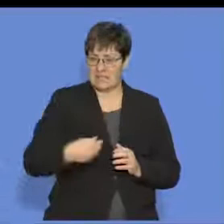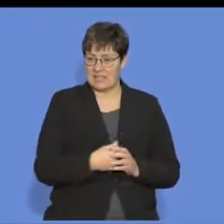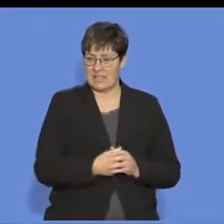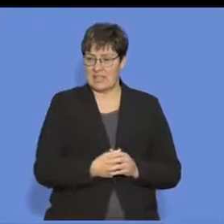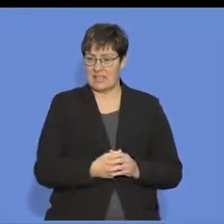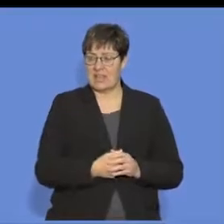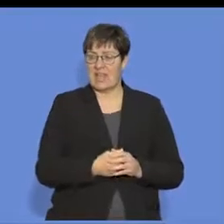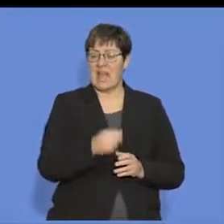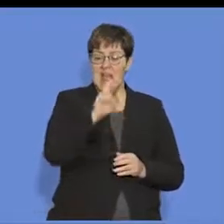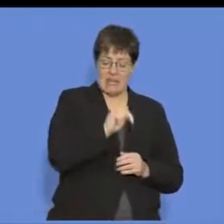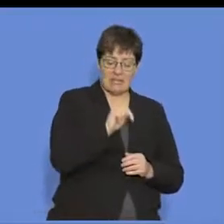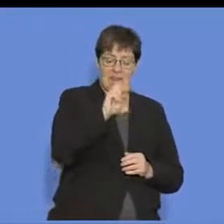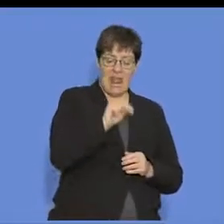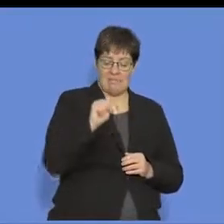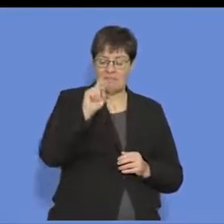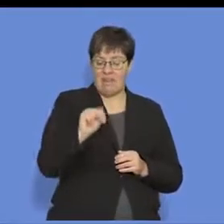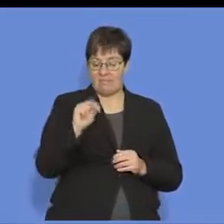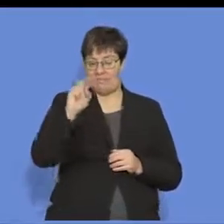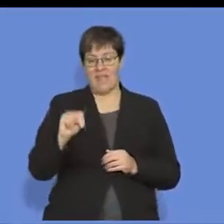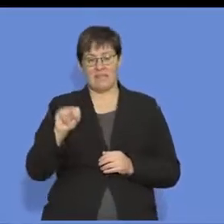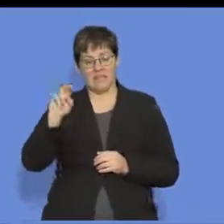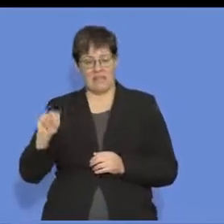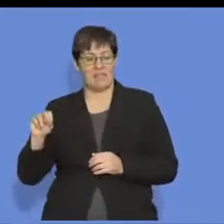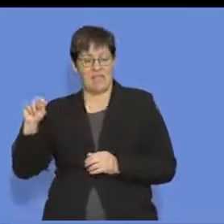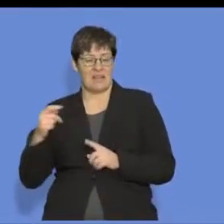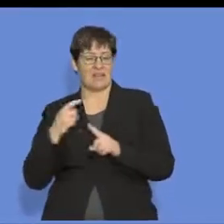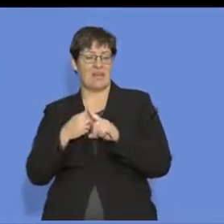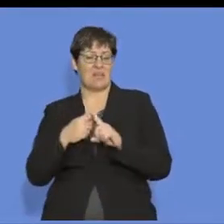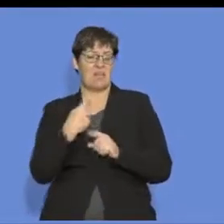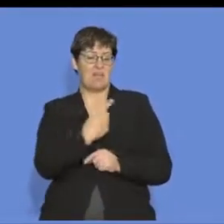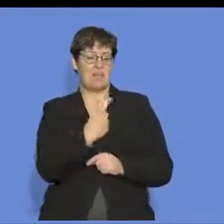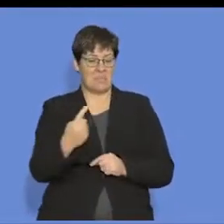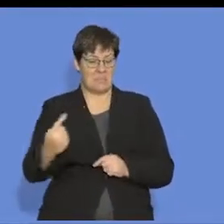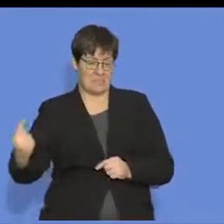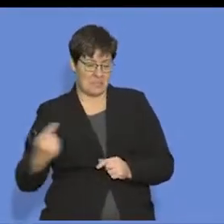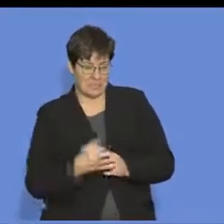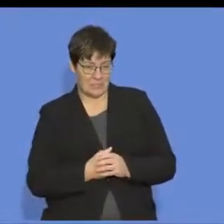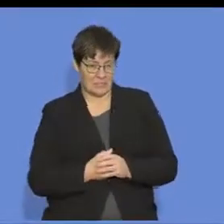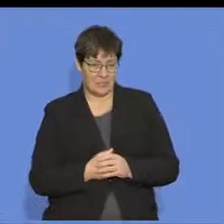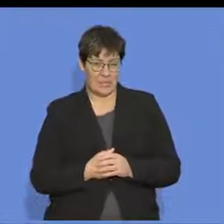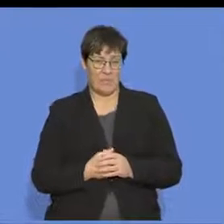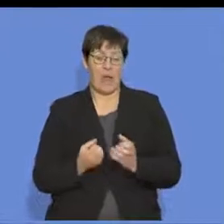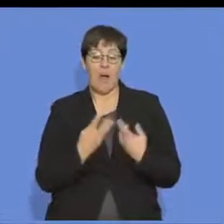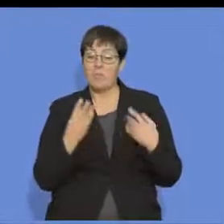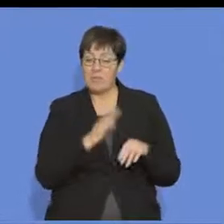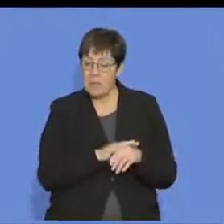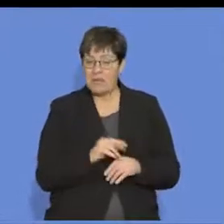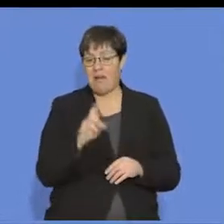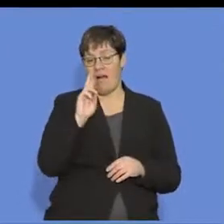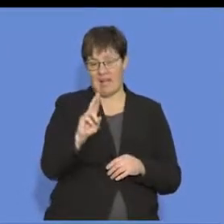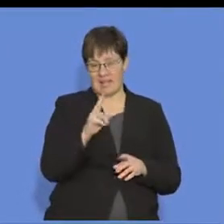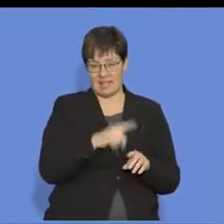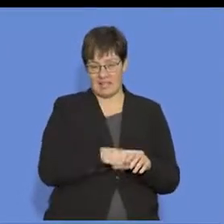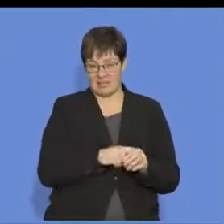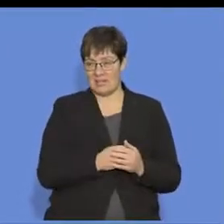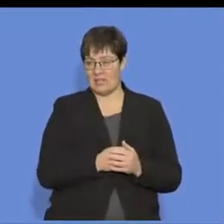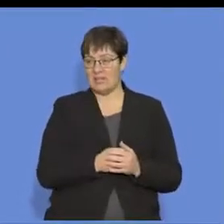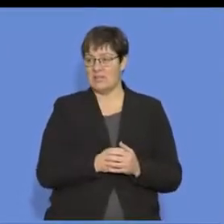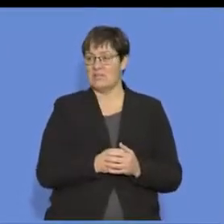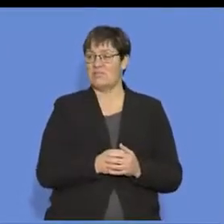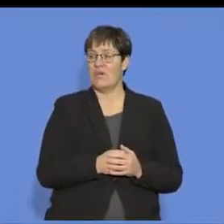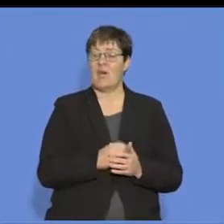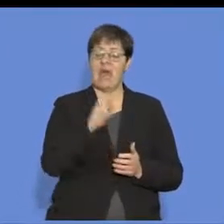repeating some n object times n object times n object. If you multiply this r times, we'll